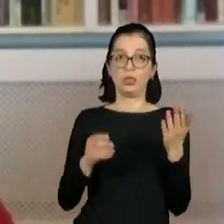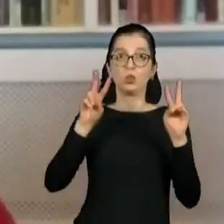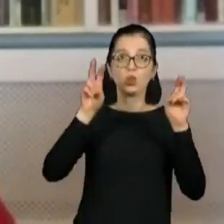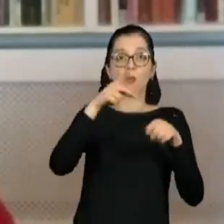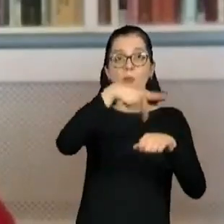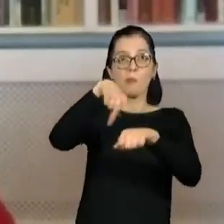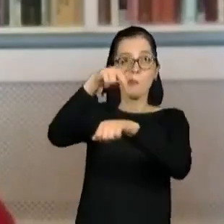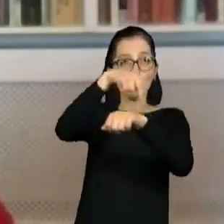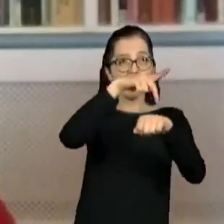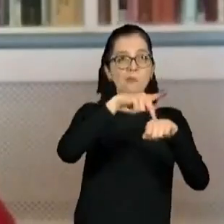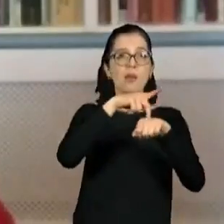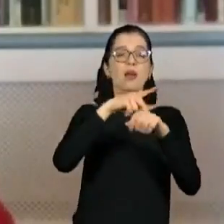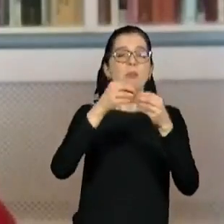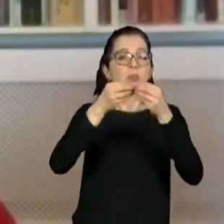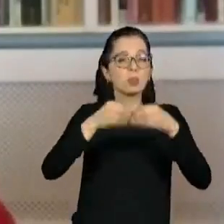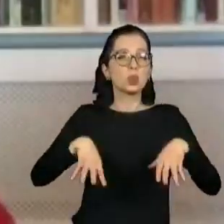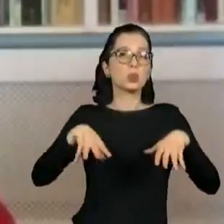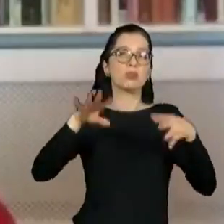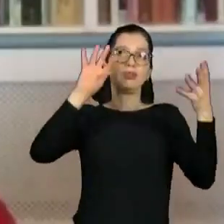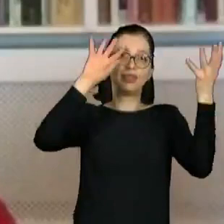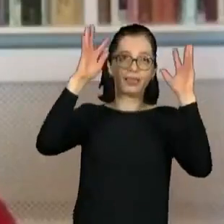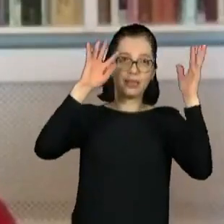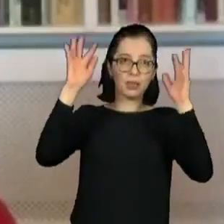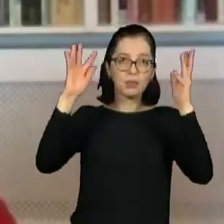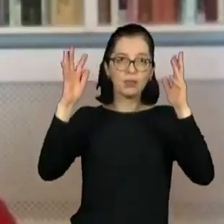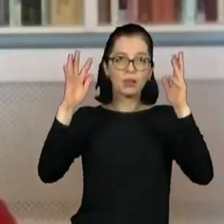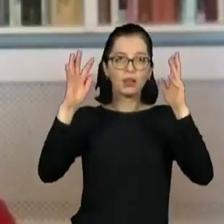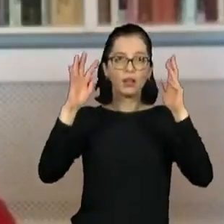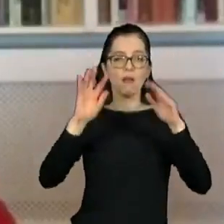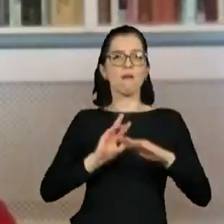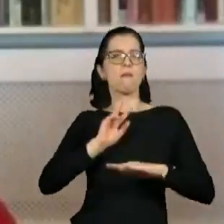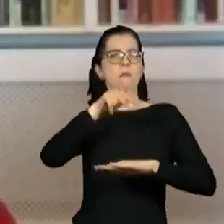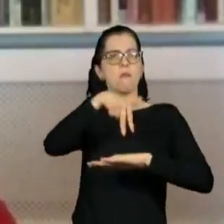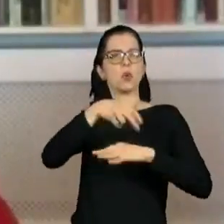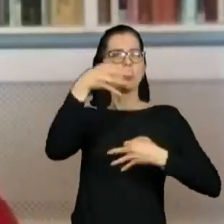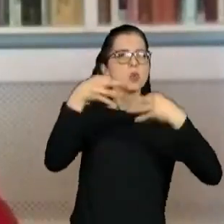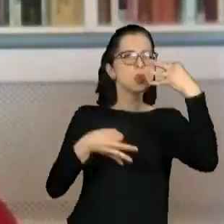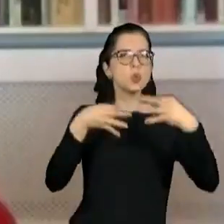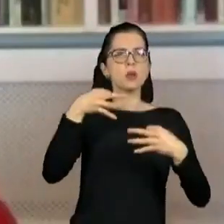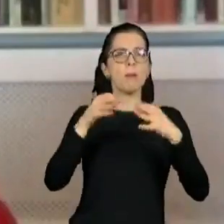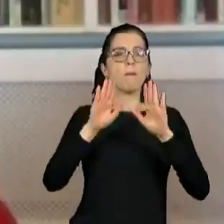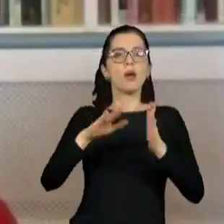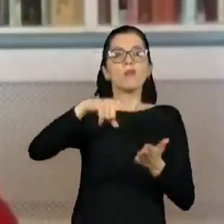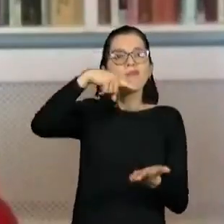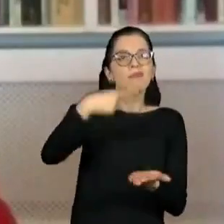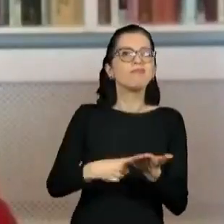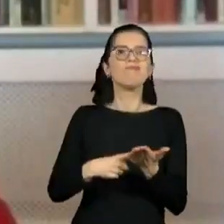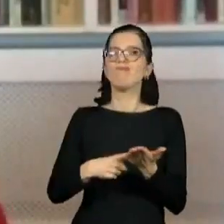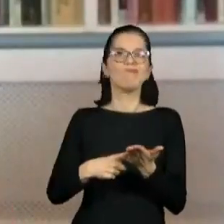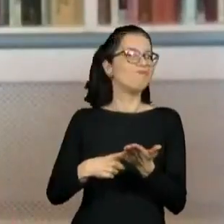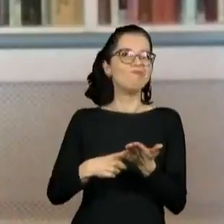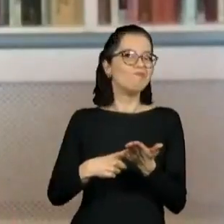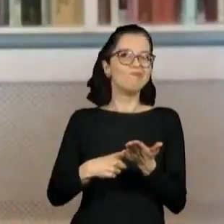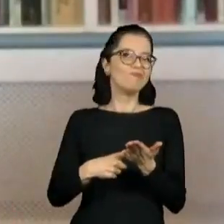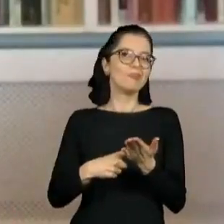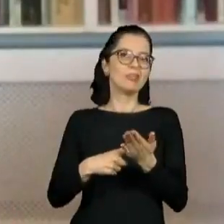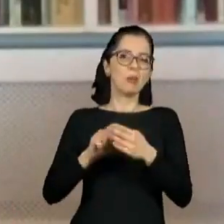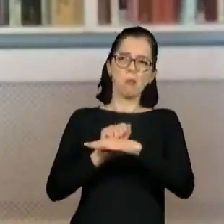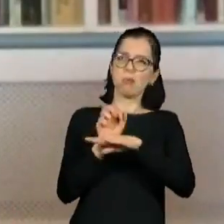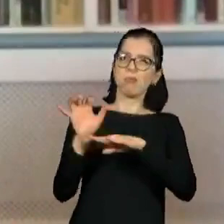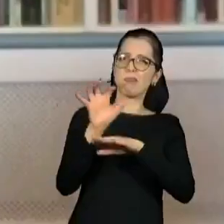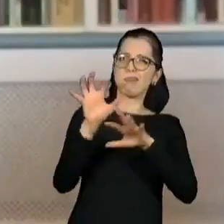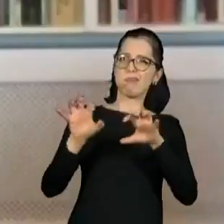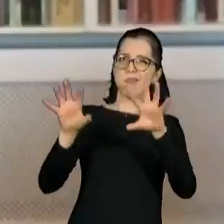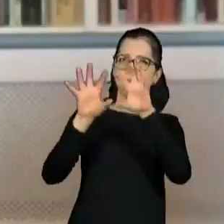countries most affected by climate change, speaking about climate justice and not seeing a commitment of the big emitters. And the